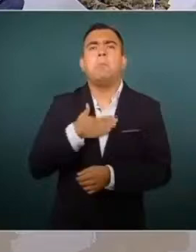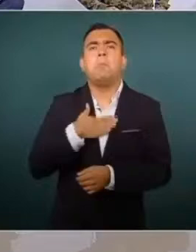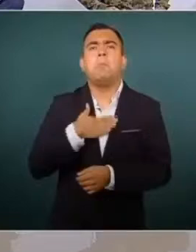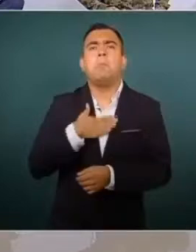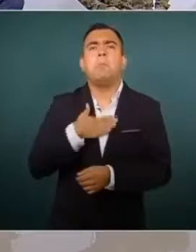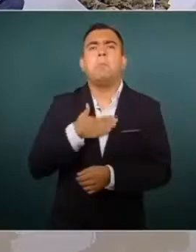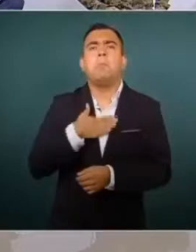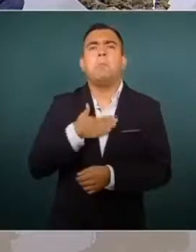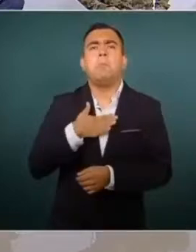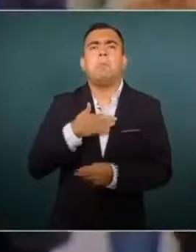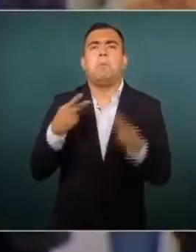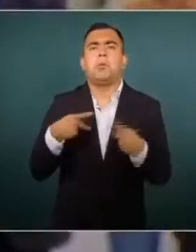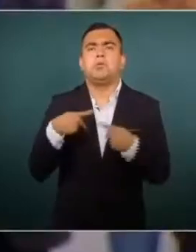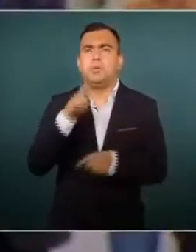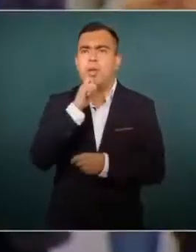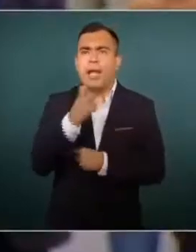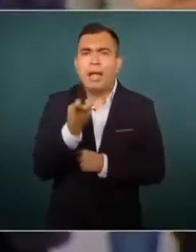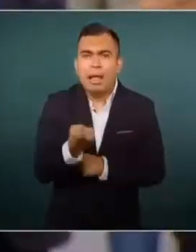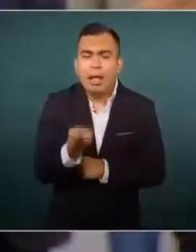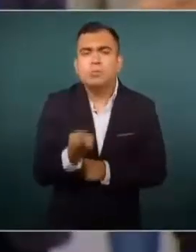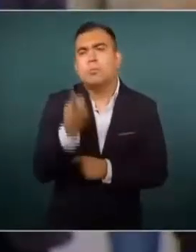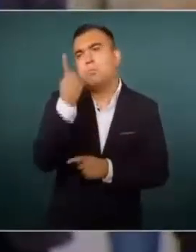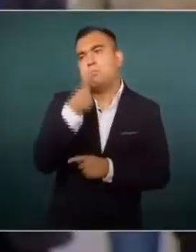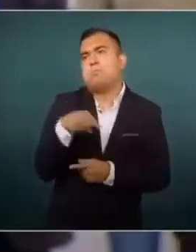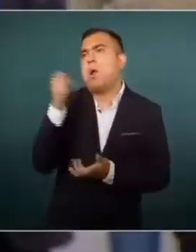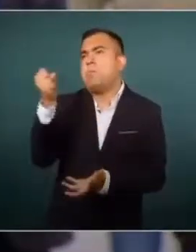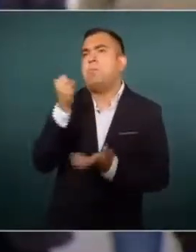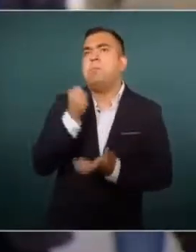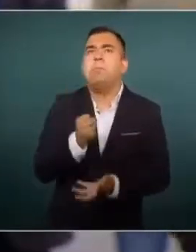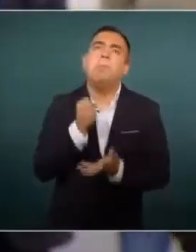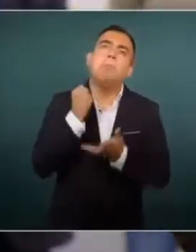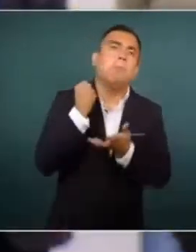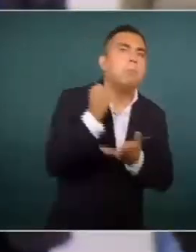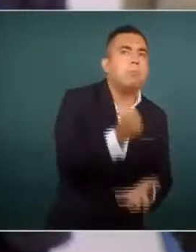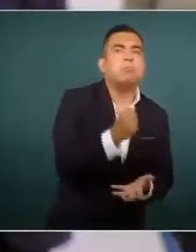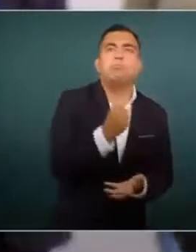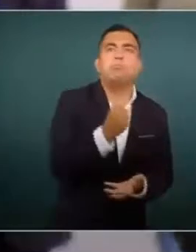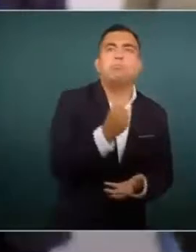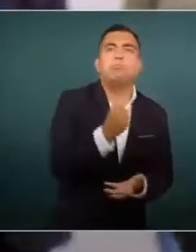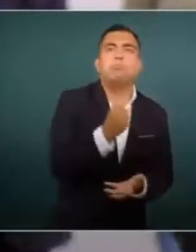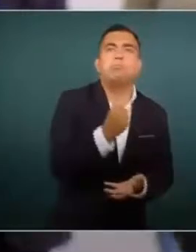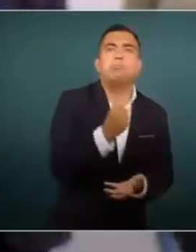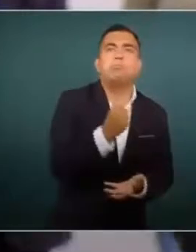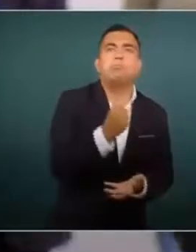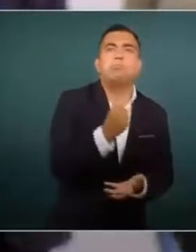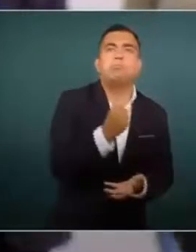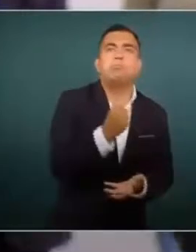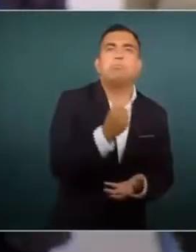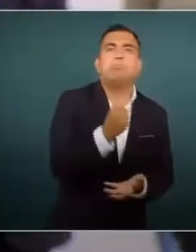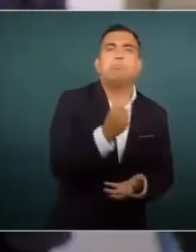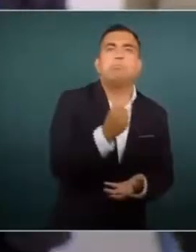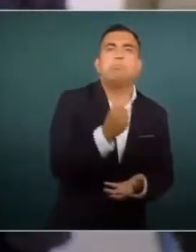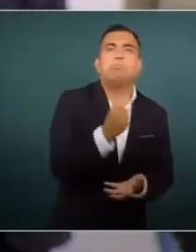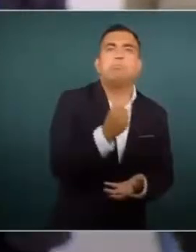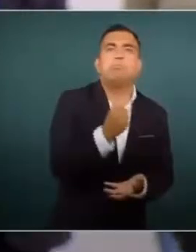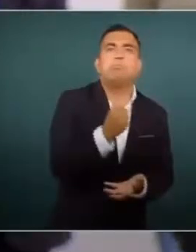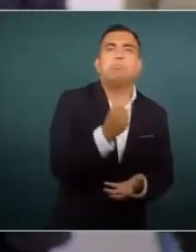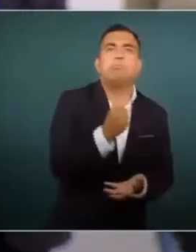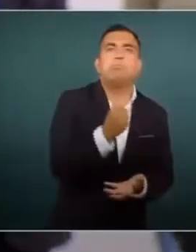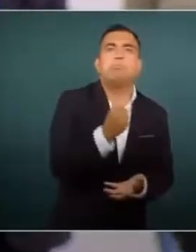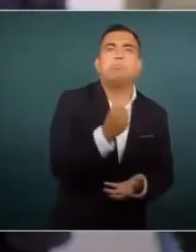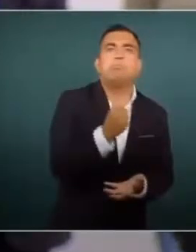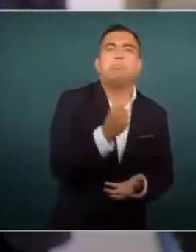jalisciense, would say, esto va destinado, bueno, pues para áreas necesarias. possibly, maybe this could be